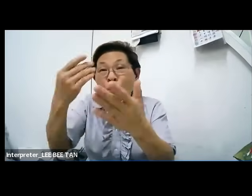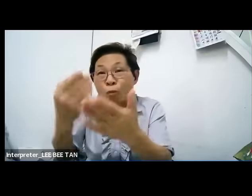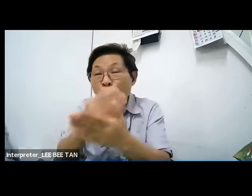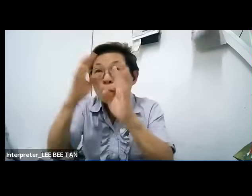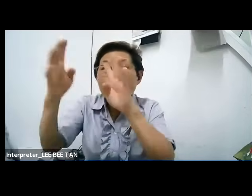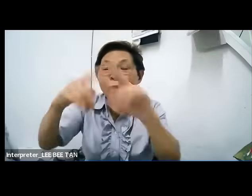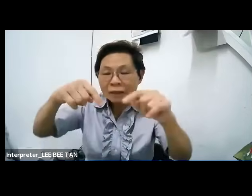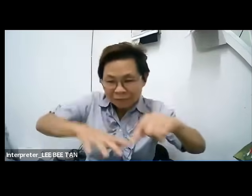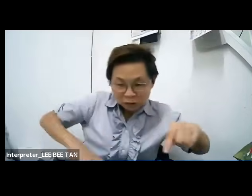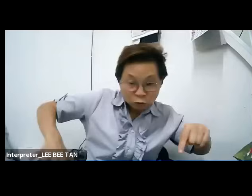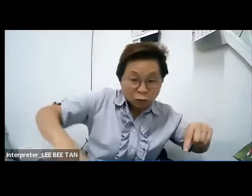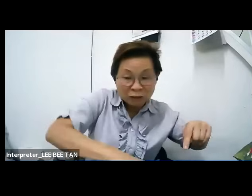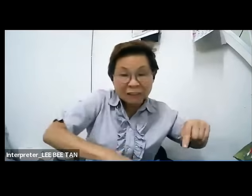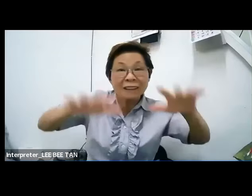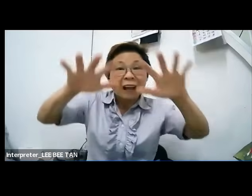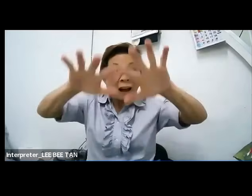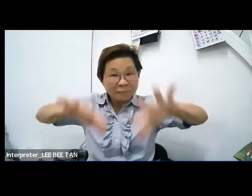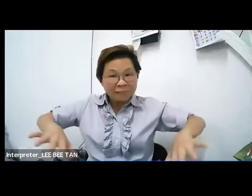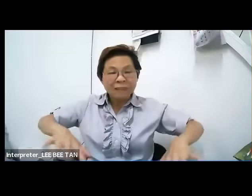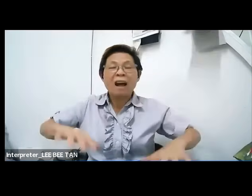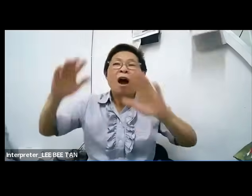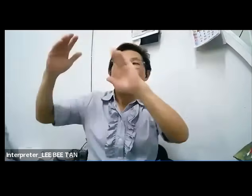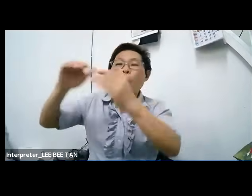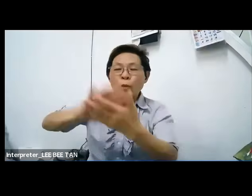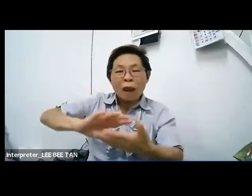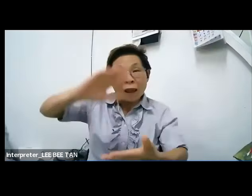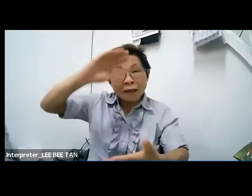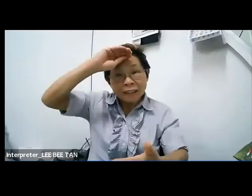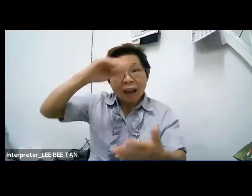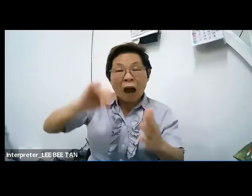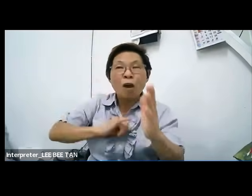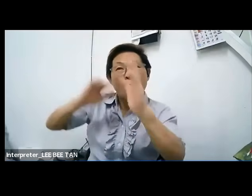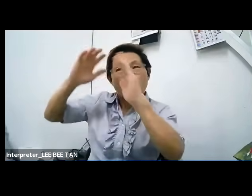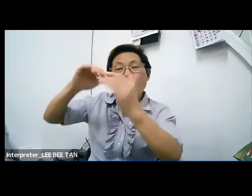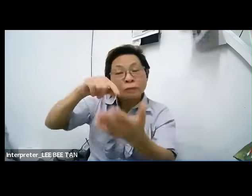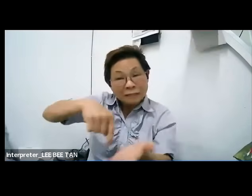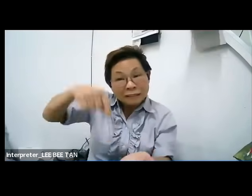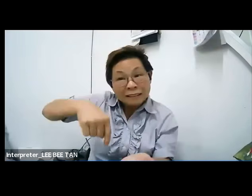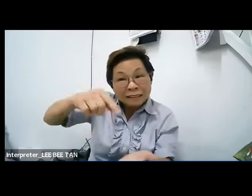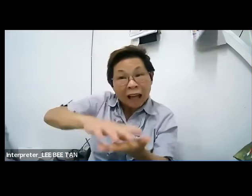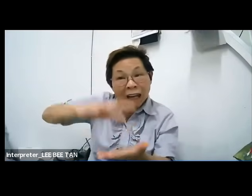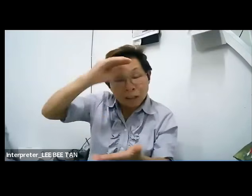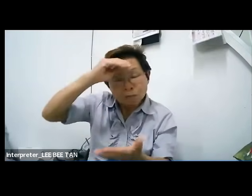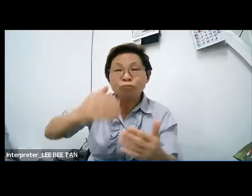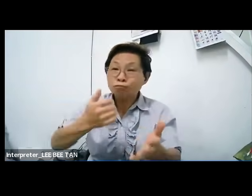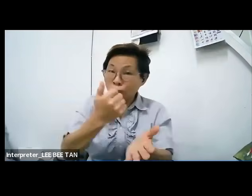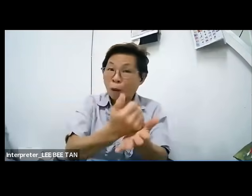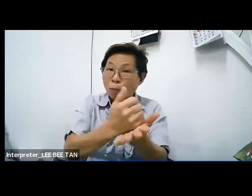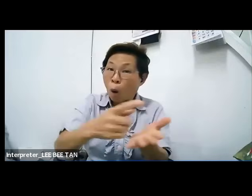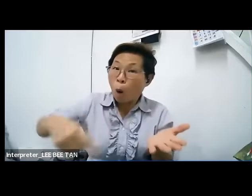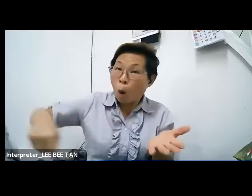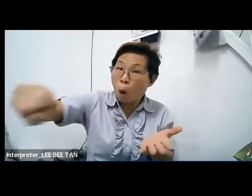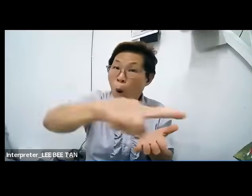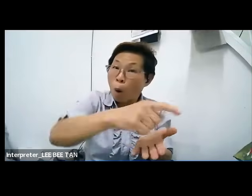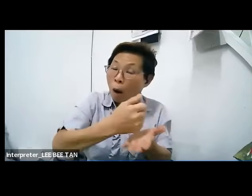that this learning session will be helpful to all the audience,